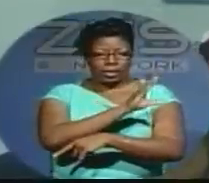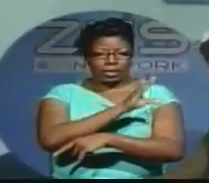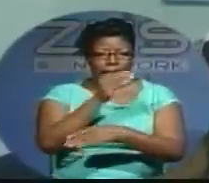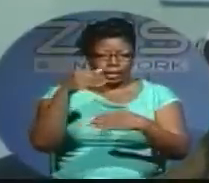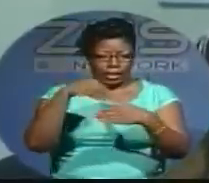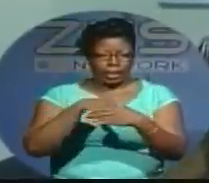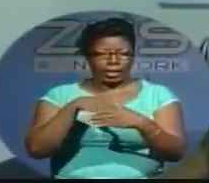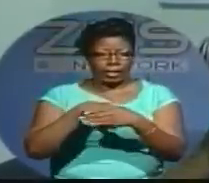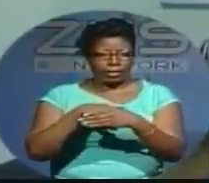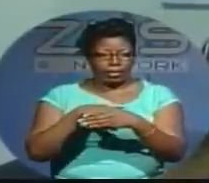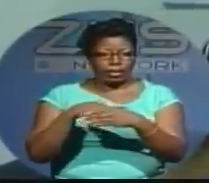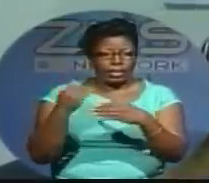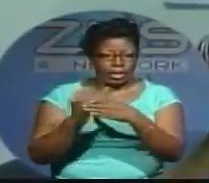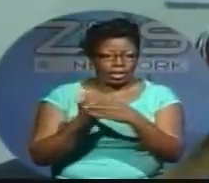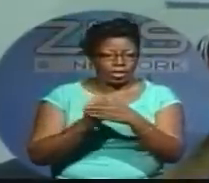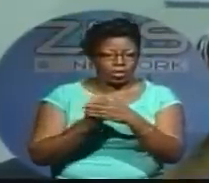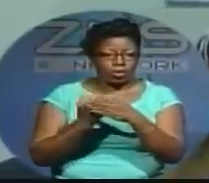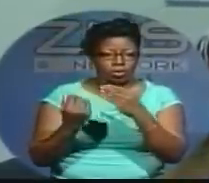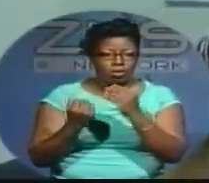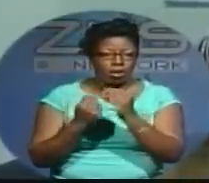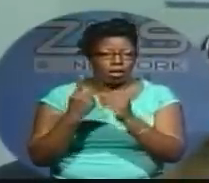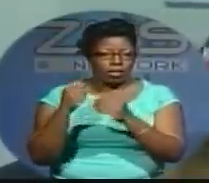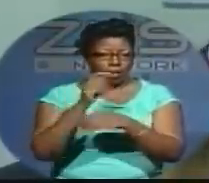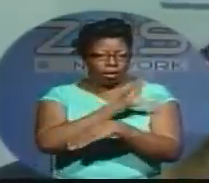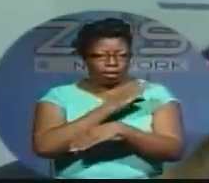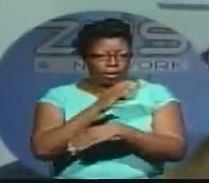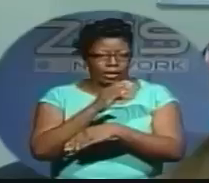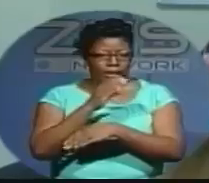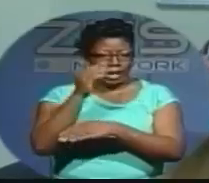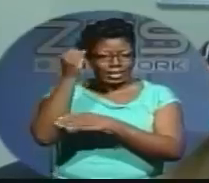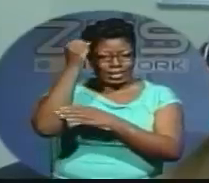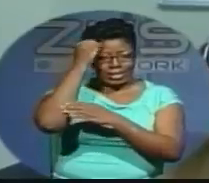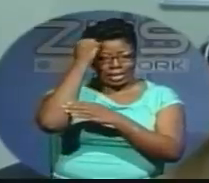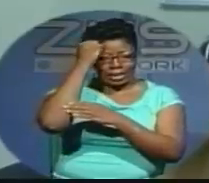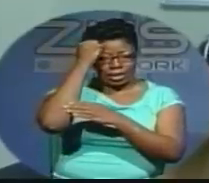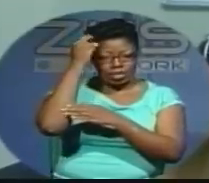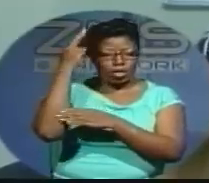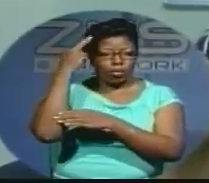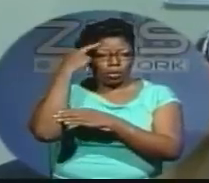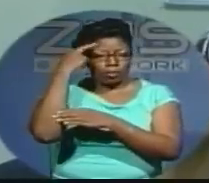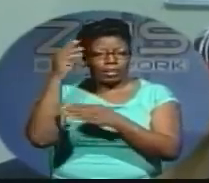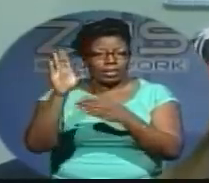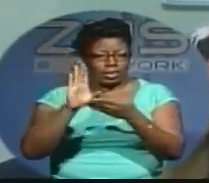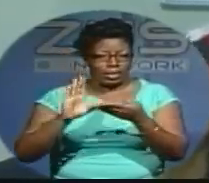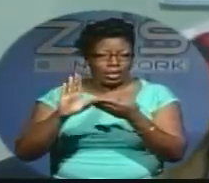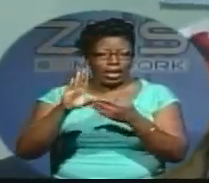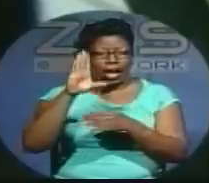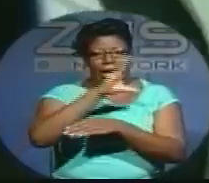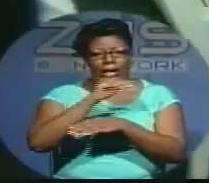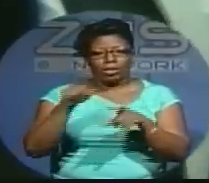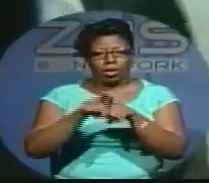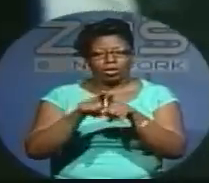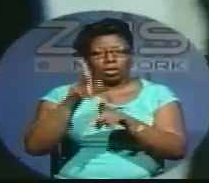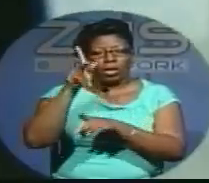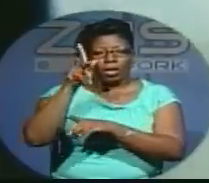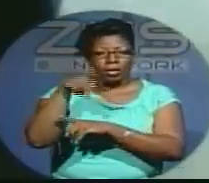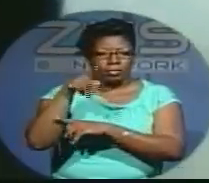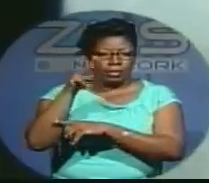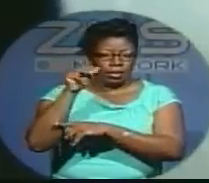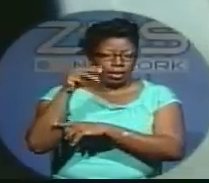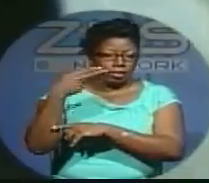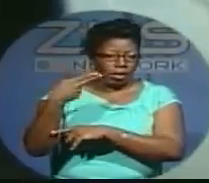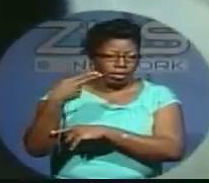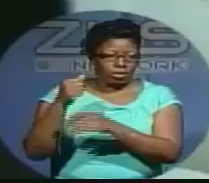of the public health polyclinics and Sandlin's Rehabilitation Center and the Princess Margaret Hospital.